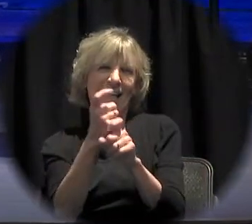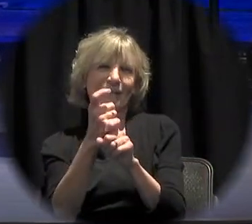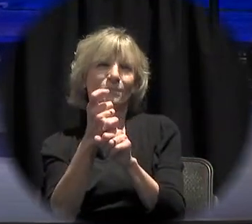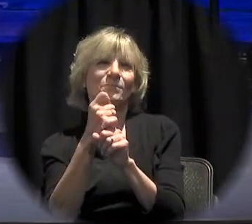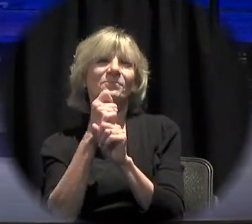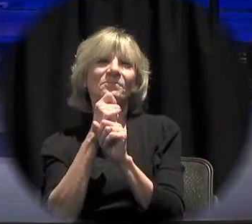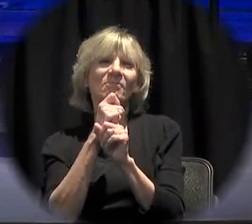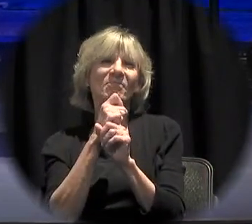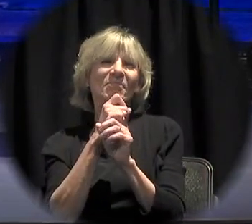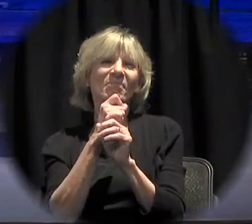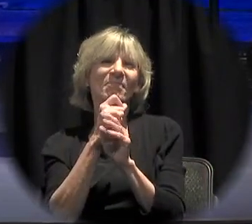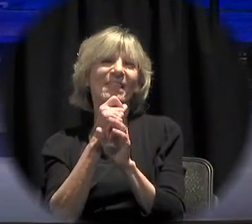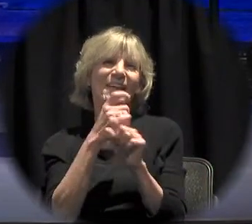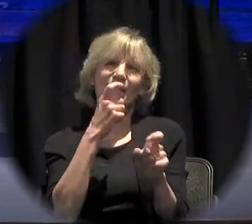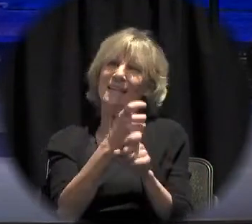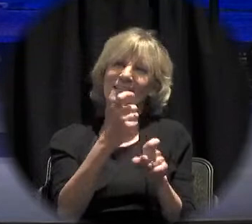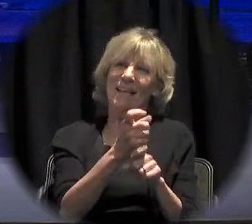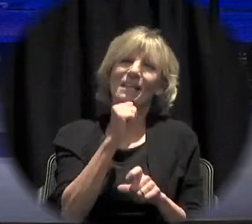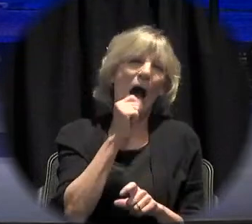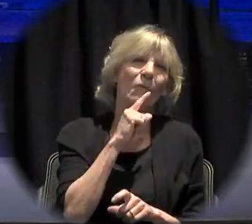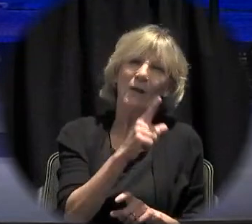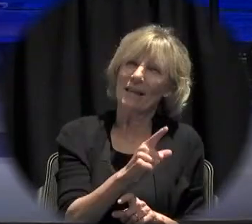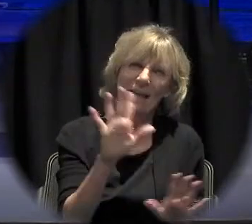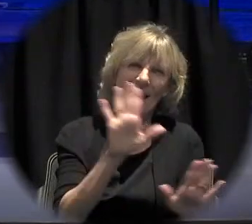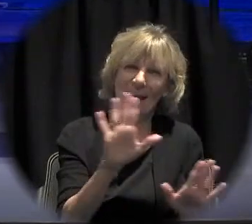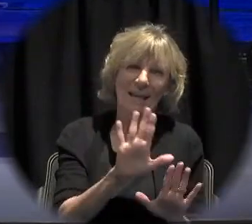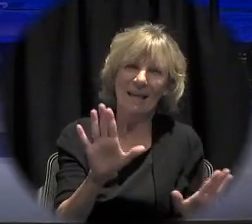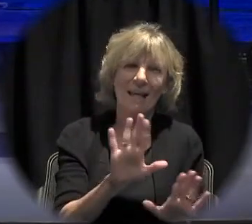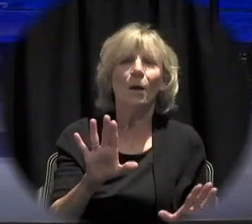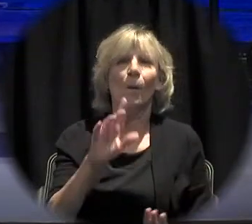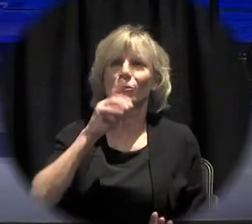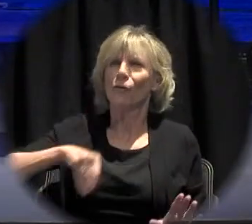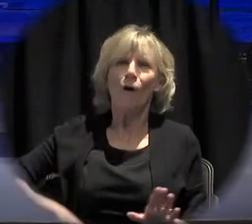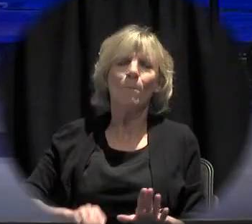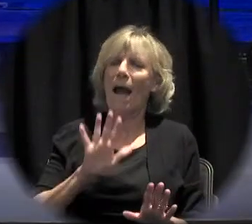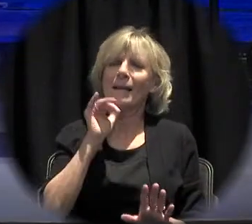You mandated reporters can stick your phones back in your pocket.